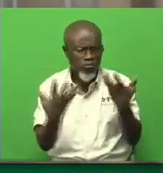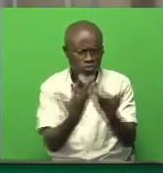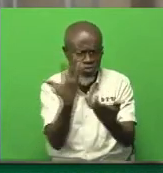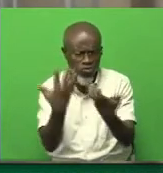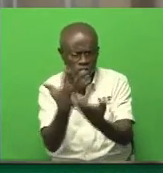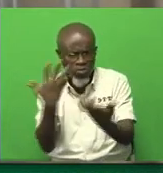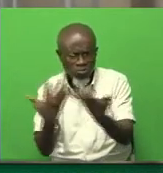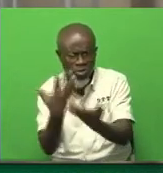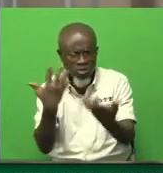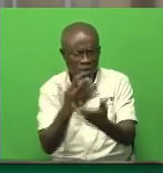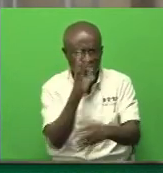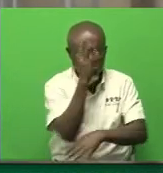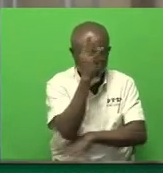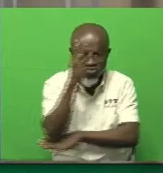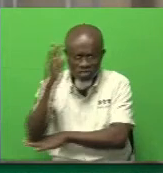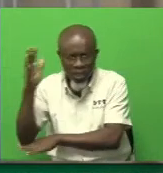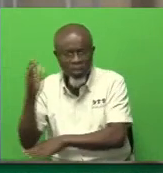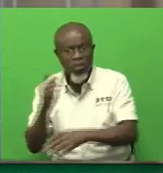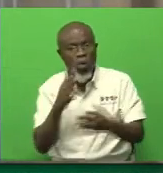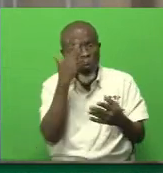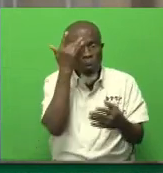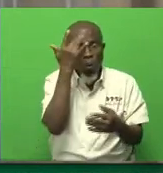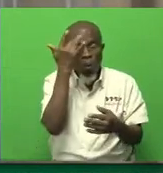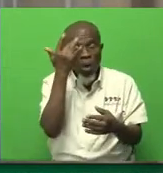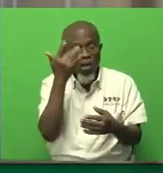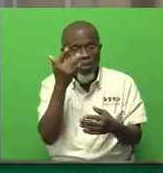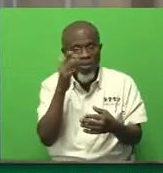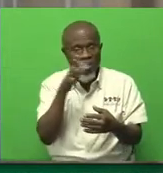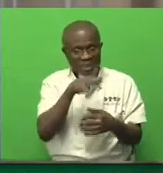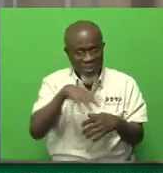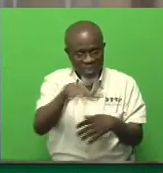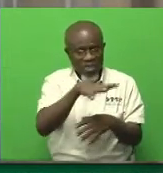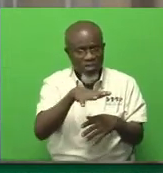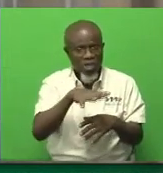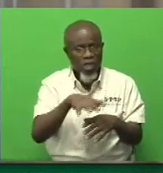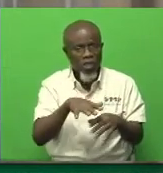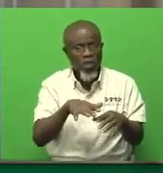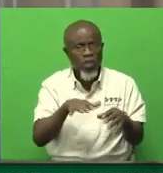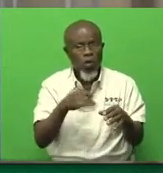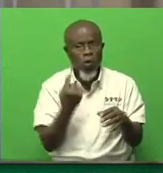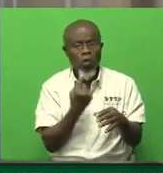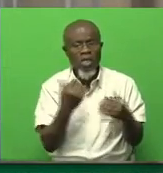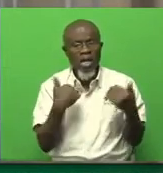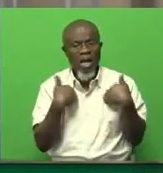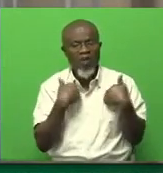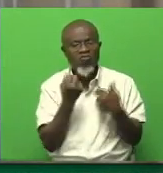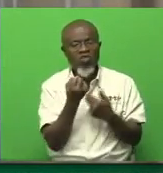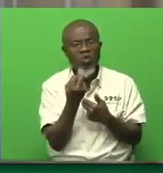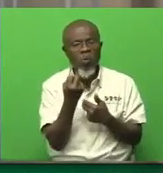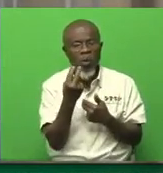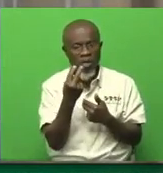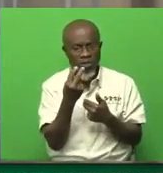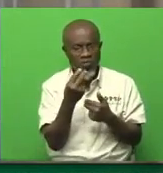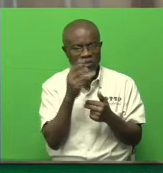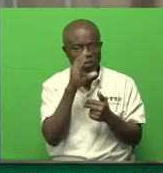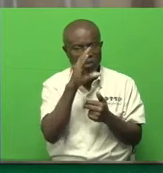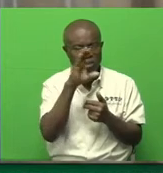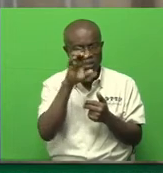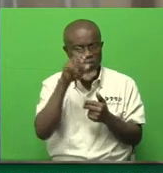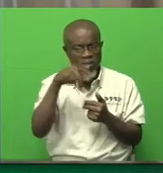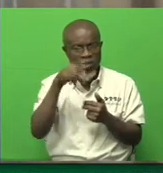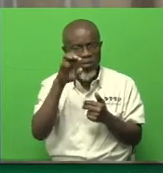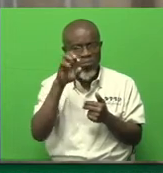why if 56 Square million kilometer constituency has 12 CPAP contractors 12.